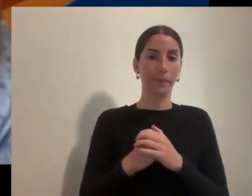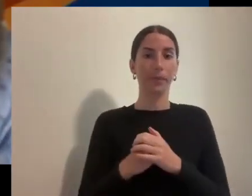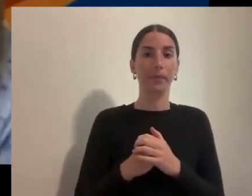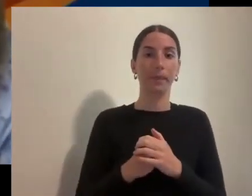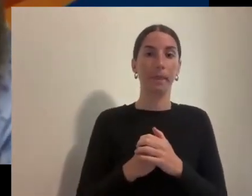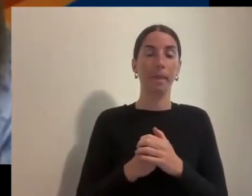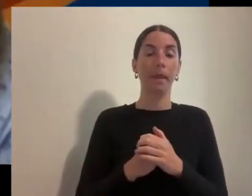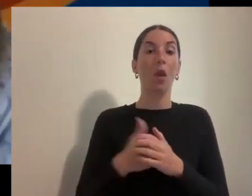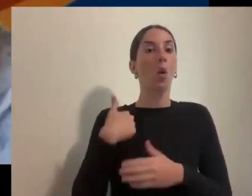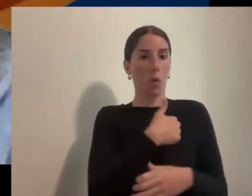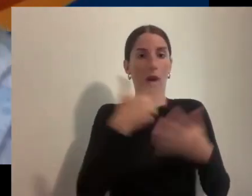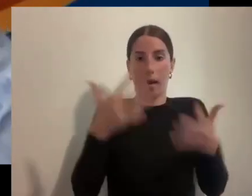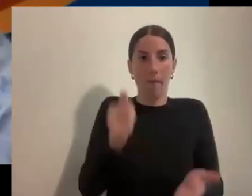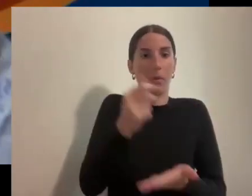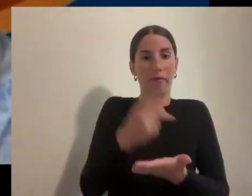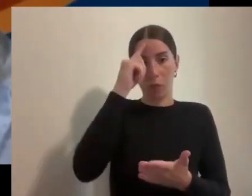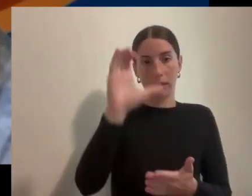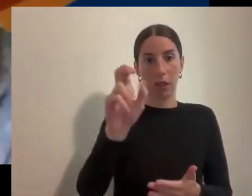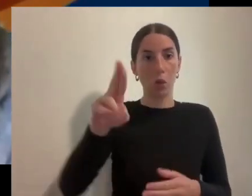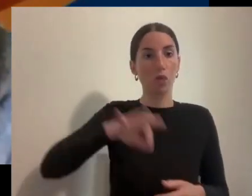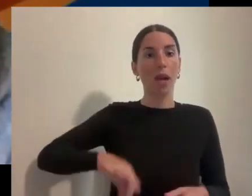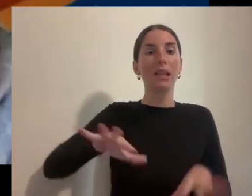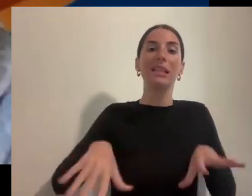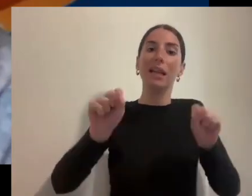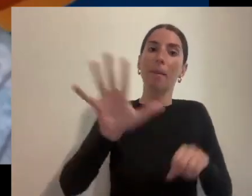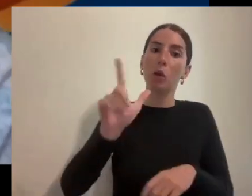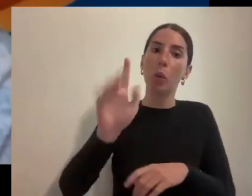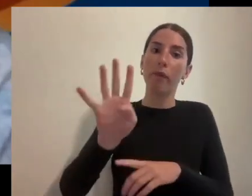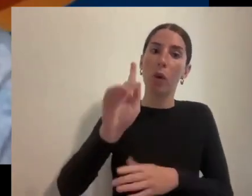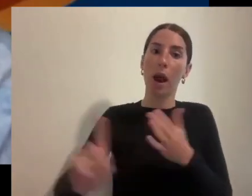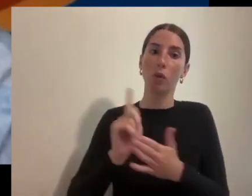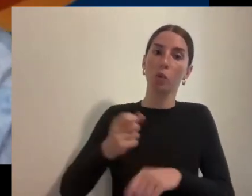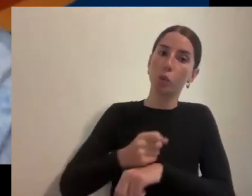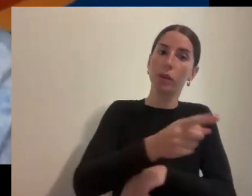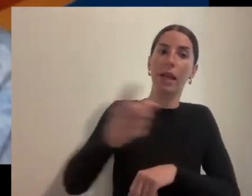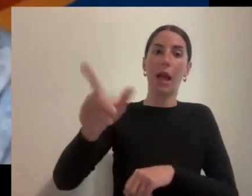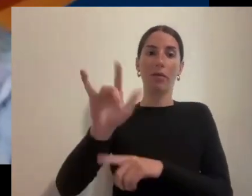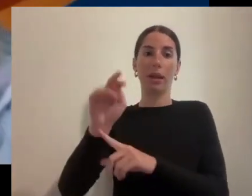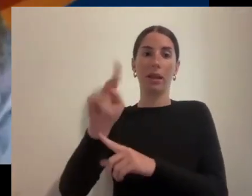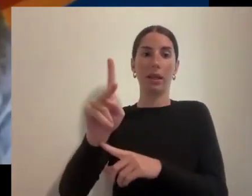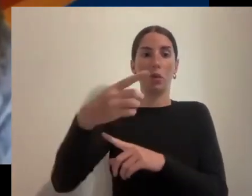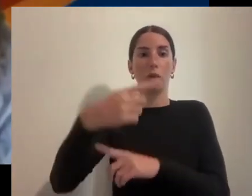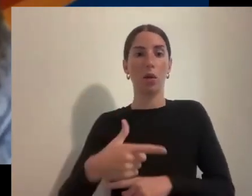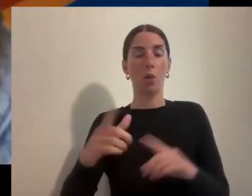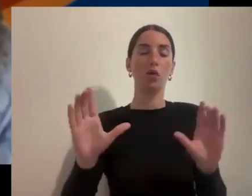approved for CEUs credits, and it typically takes us about 24 hours to send out the link to download the certificate of